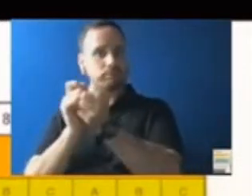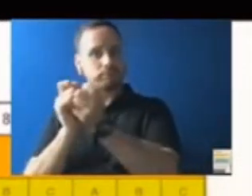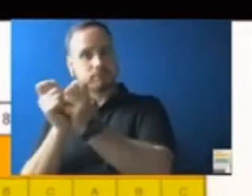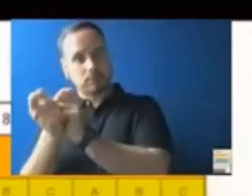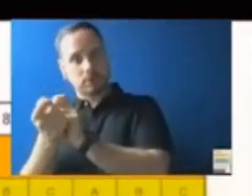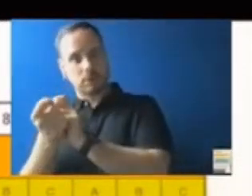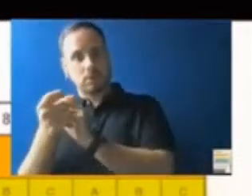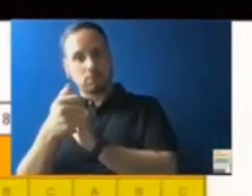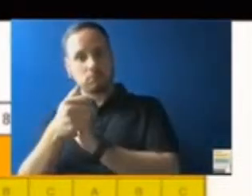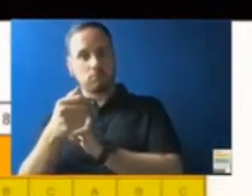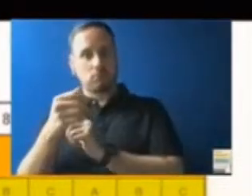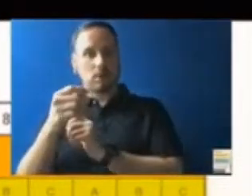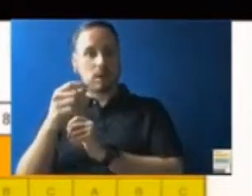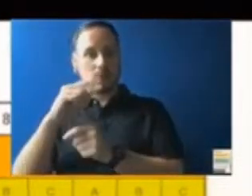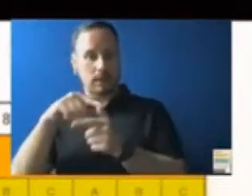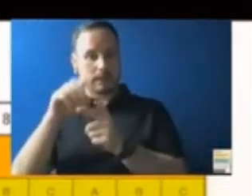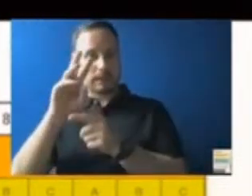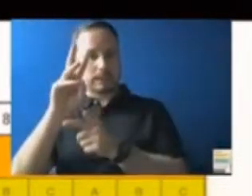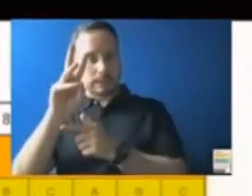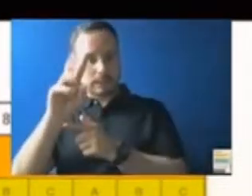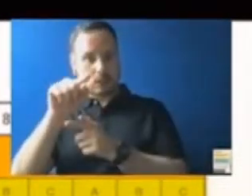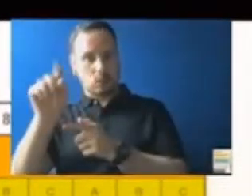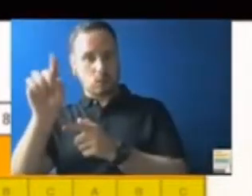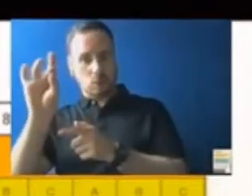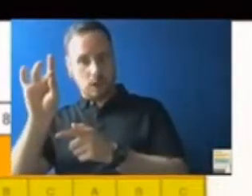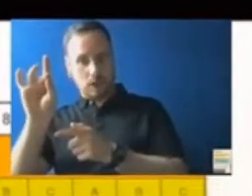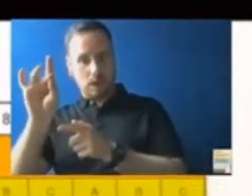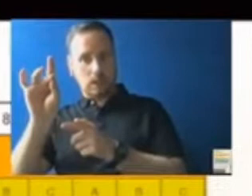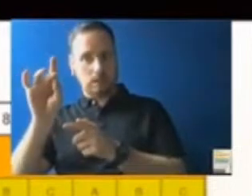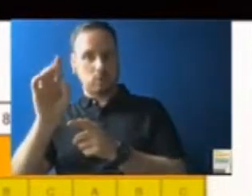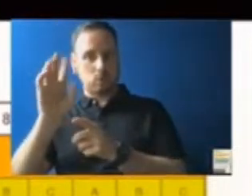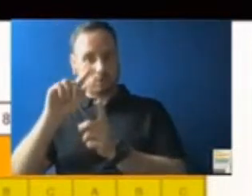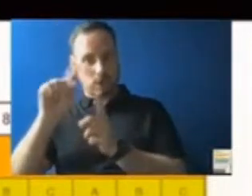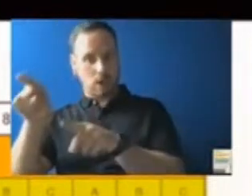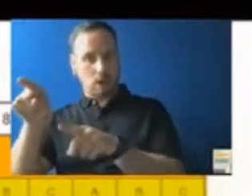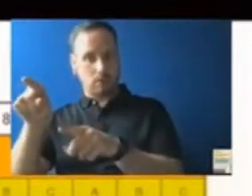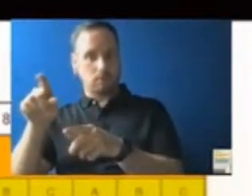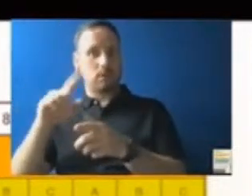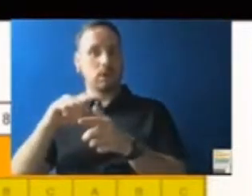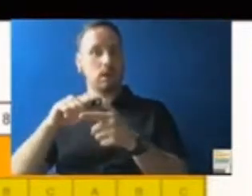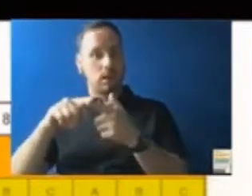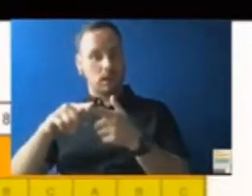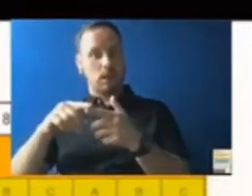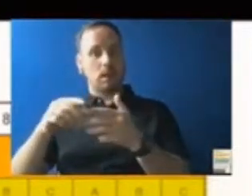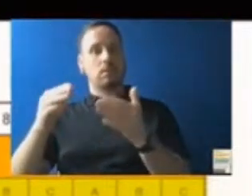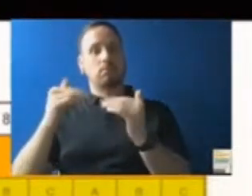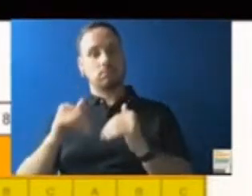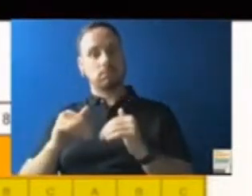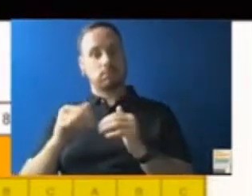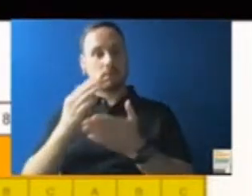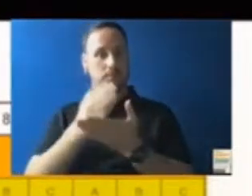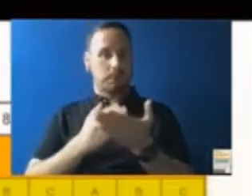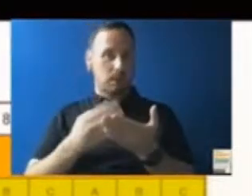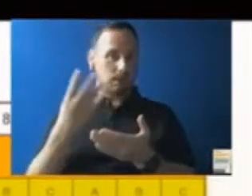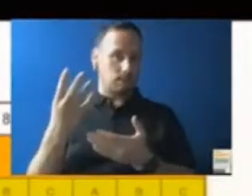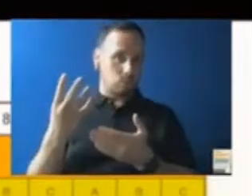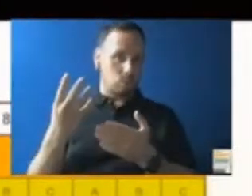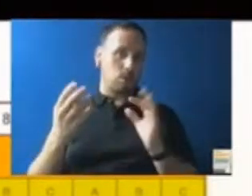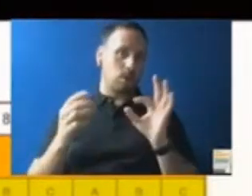through 8. And then after another 3-week rotation, we would then bring in phase 4, which is our 9th through 12th